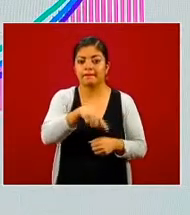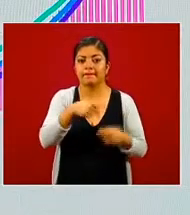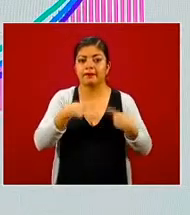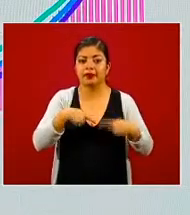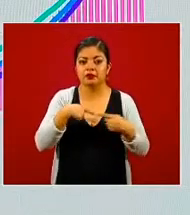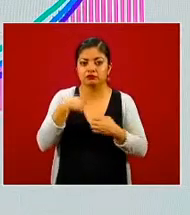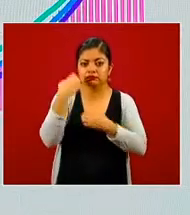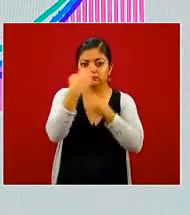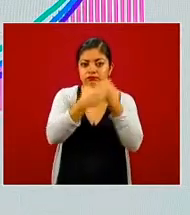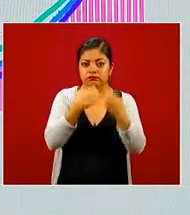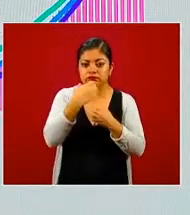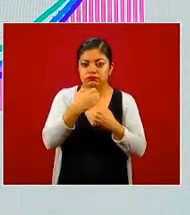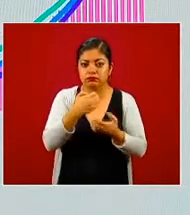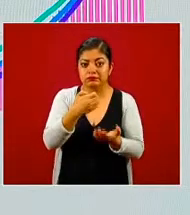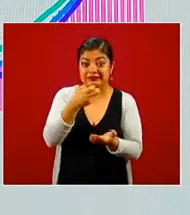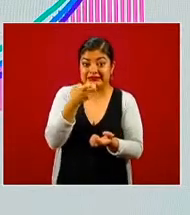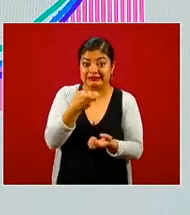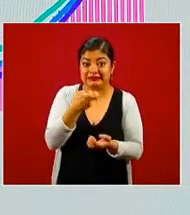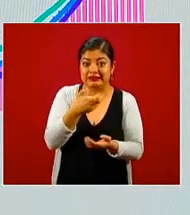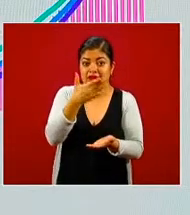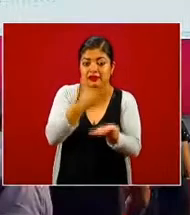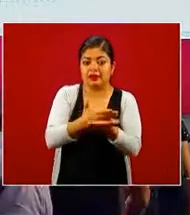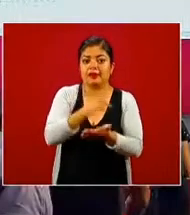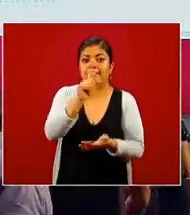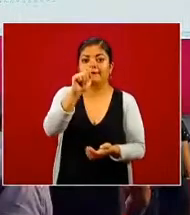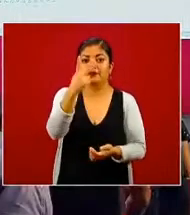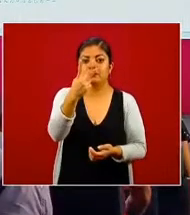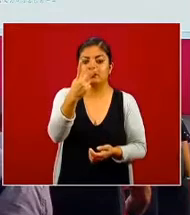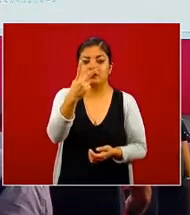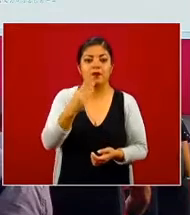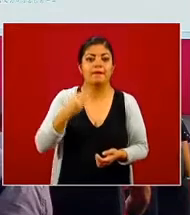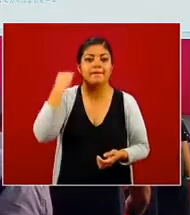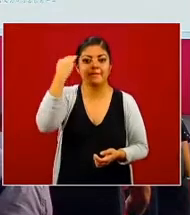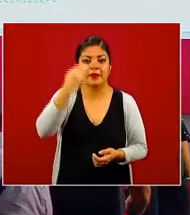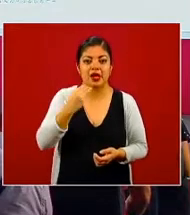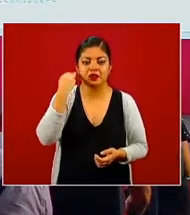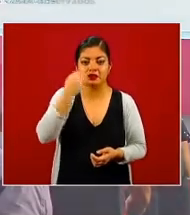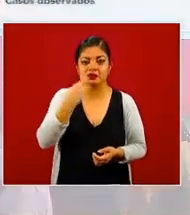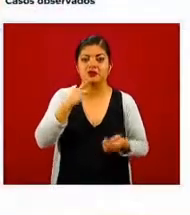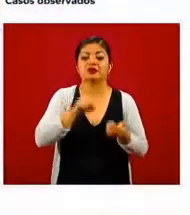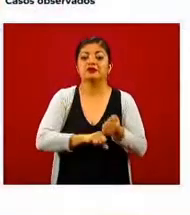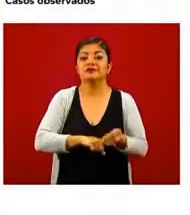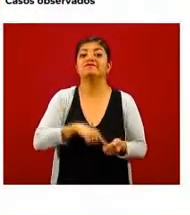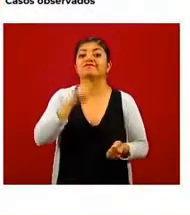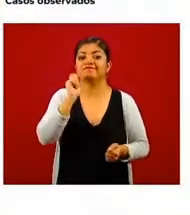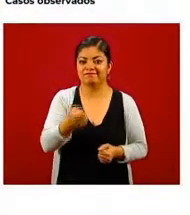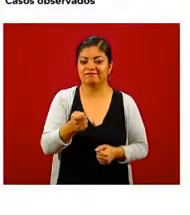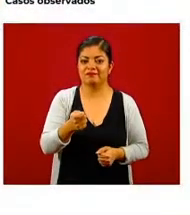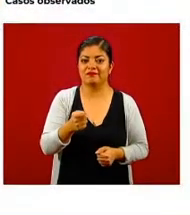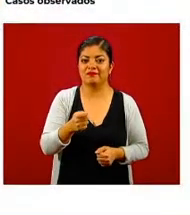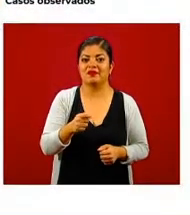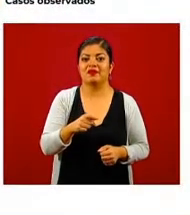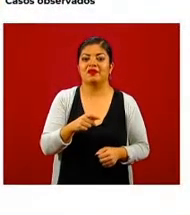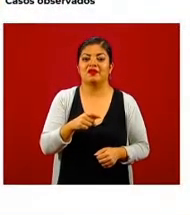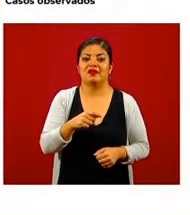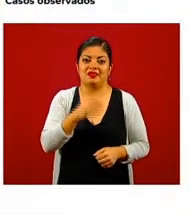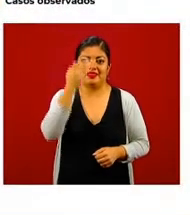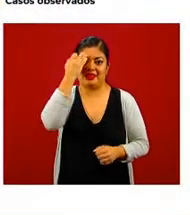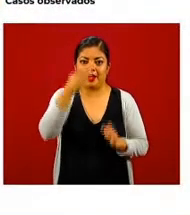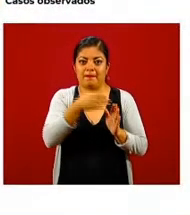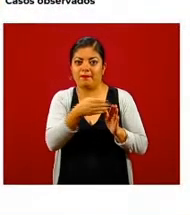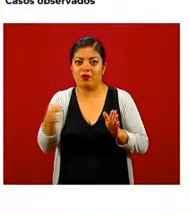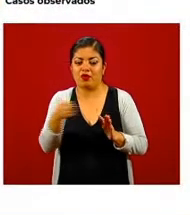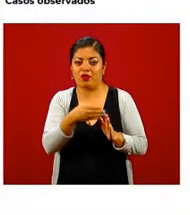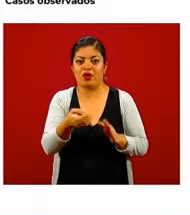from? It comes from the information that we have observed up to March 22nd, which is the date when